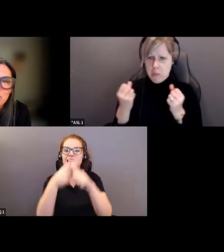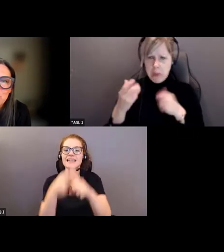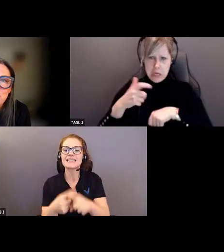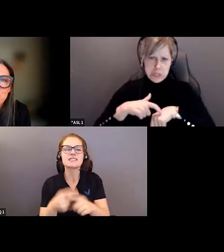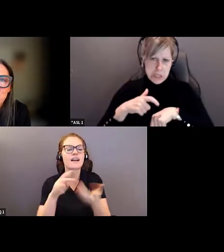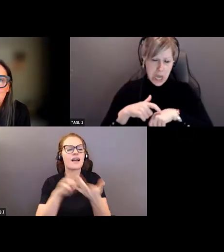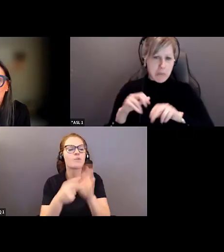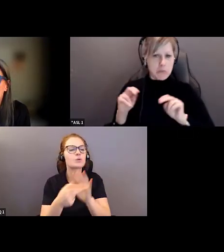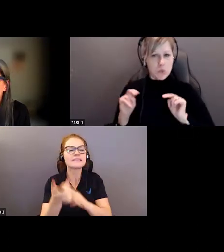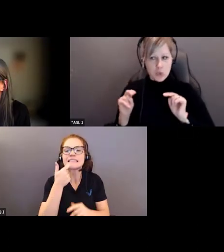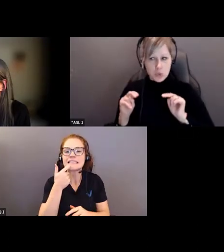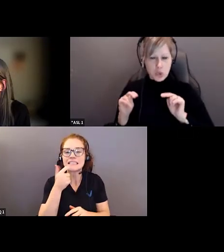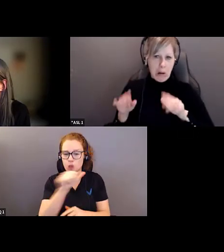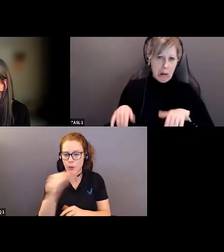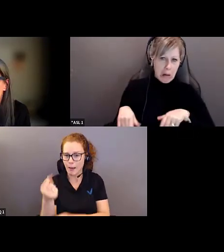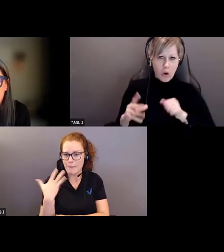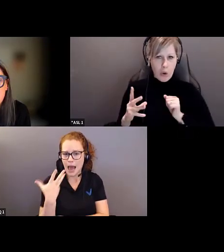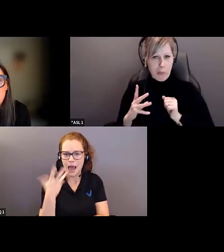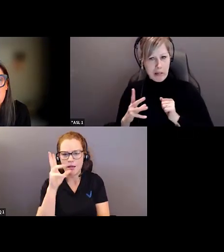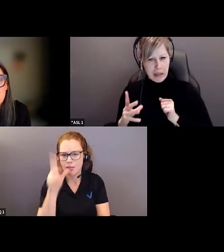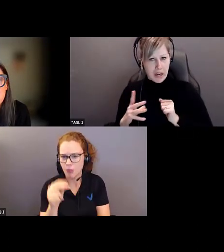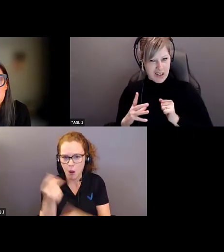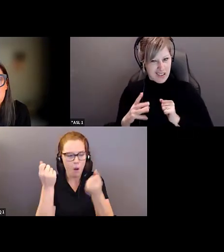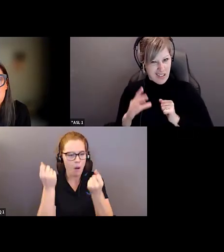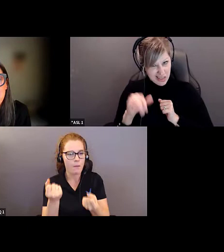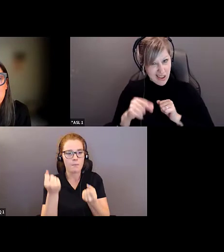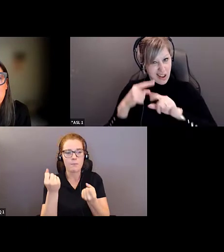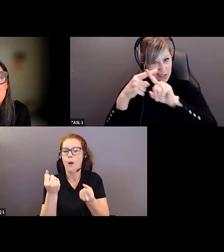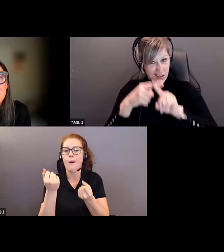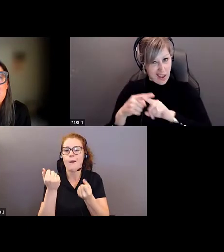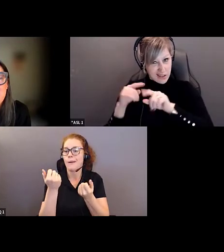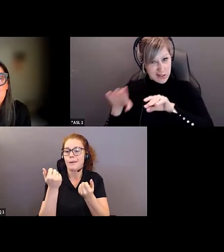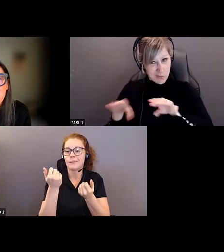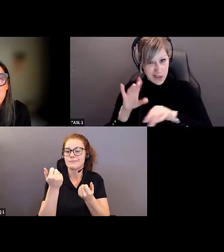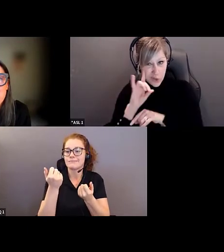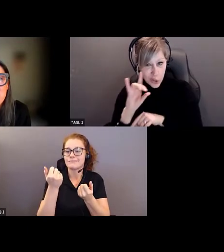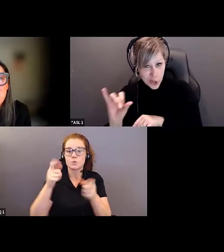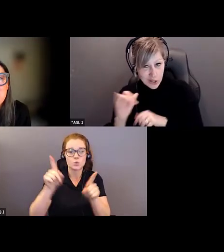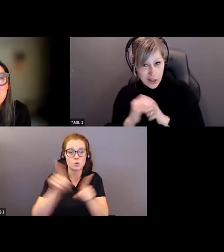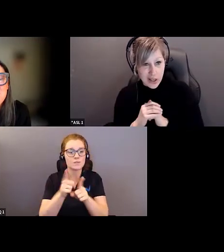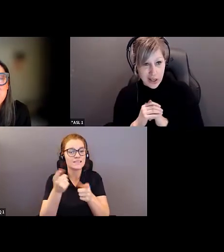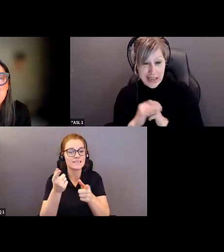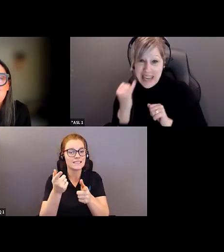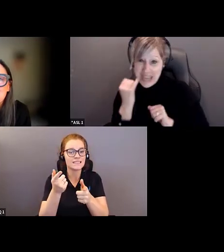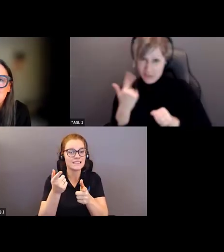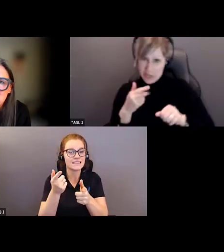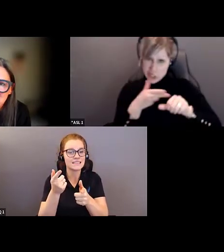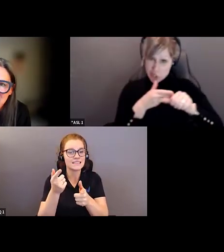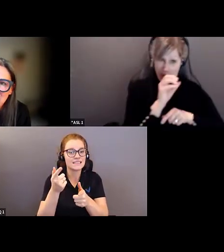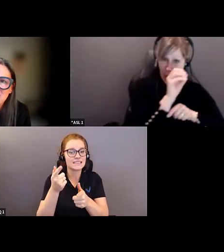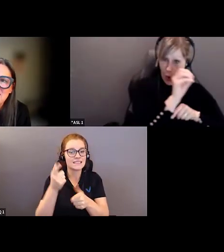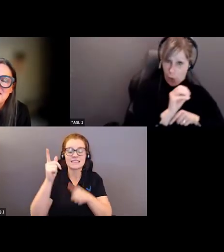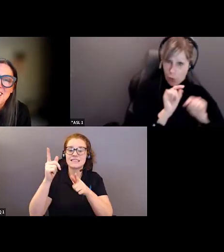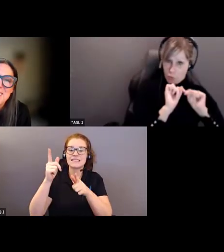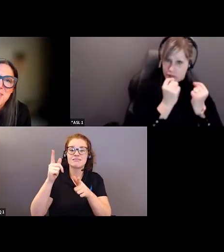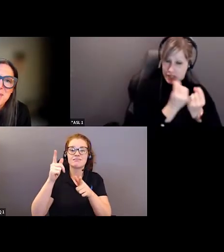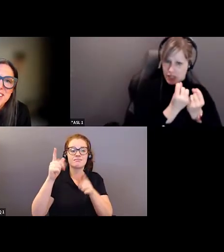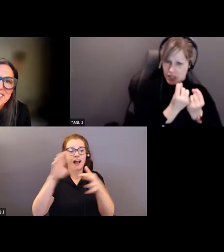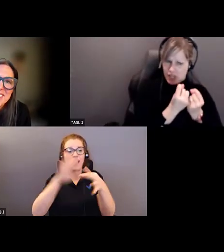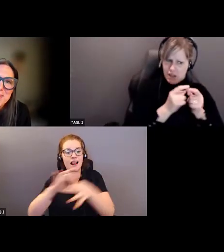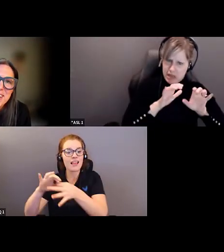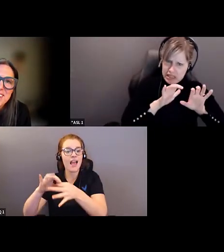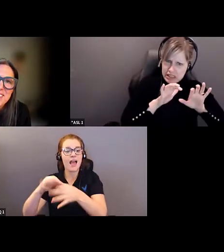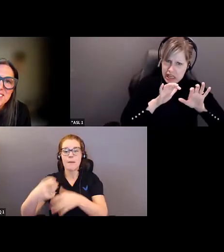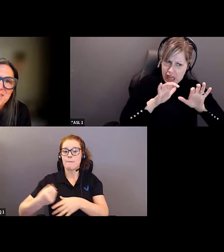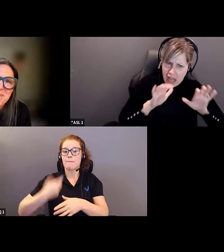with white neutrals or white polites. And what are we when we're over with the O team? Those are the actions aligned with